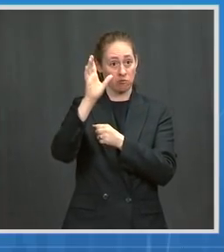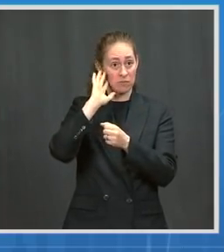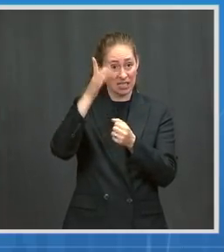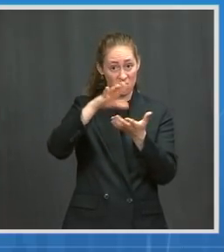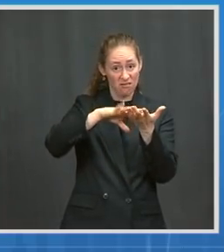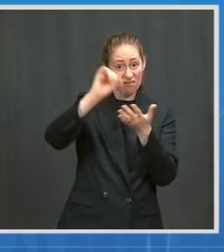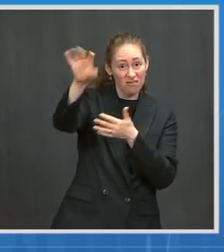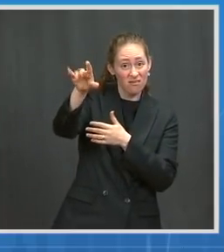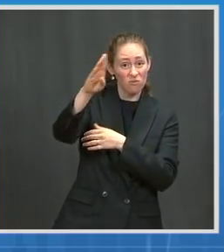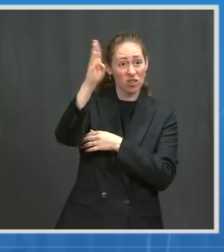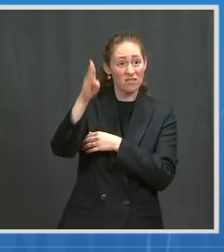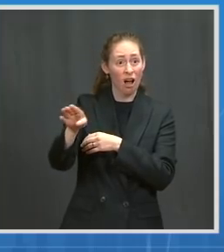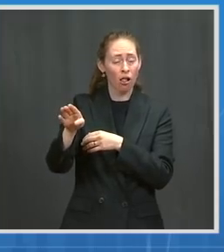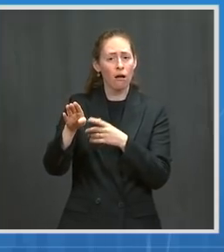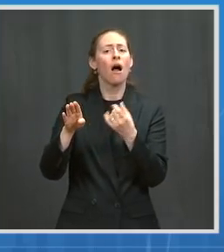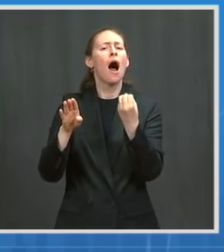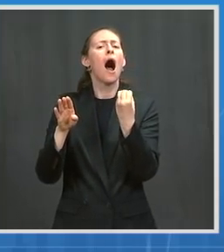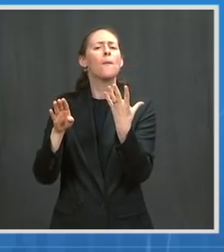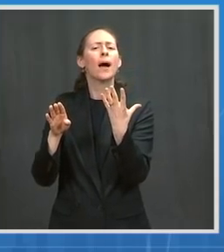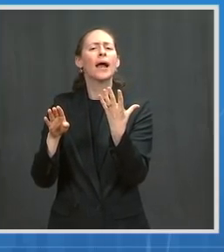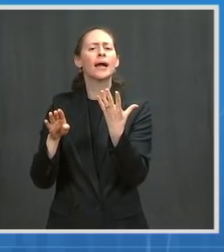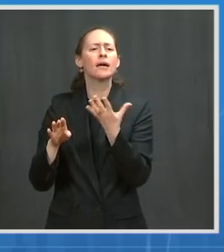much. So we will be